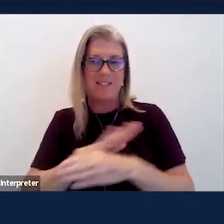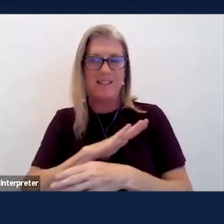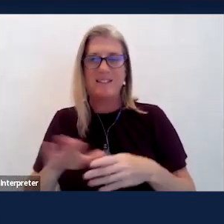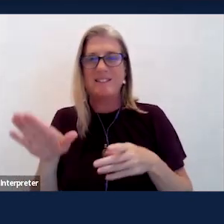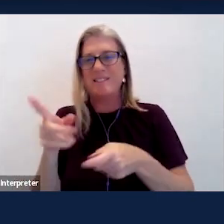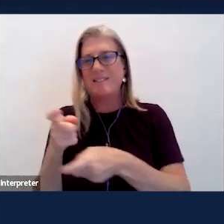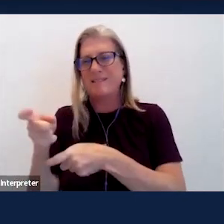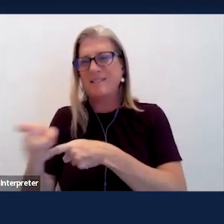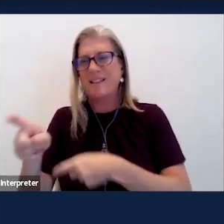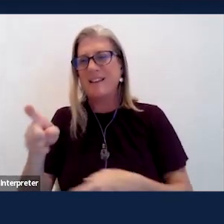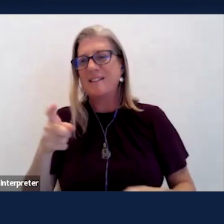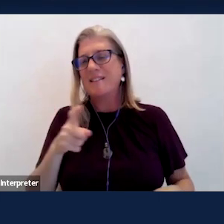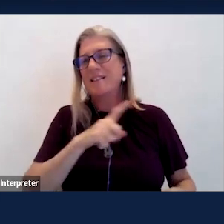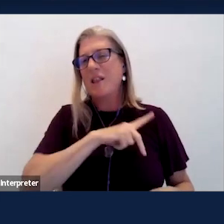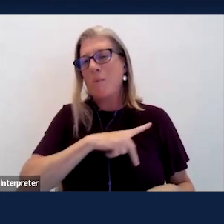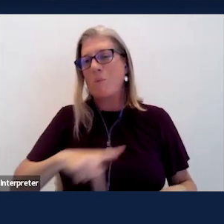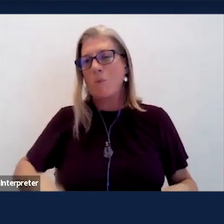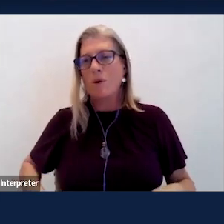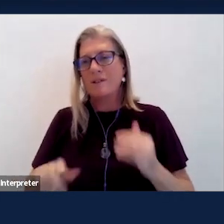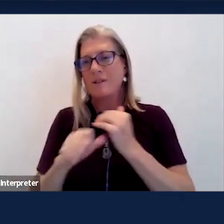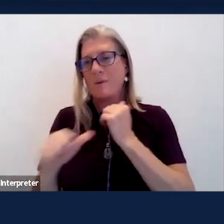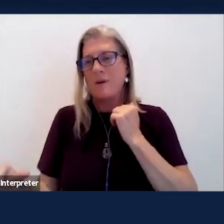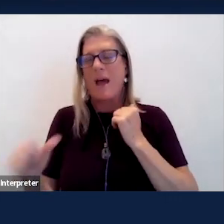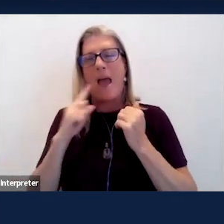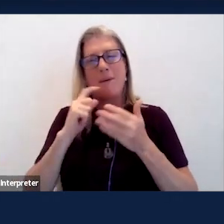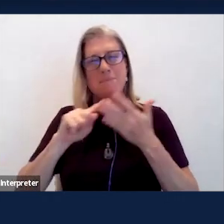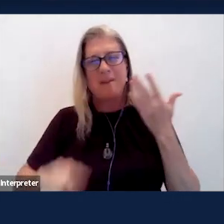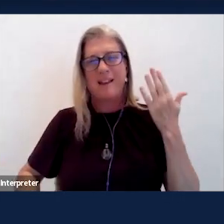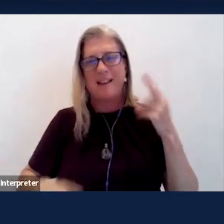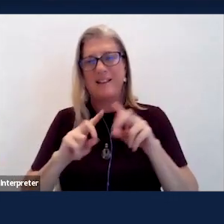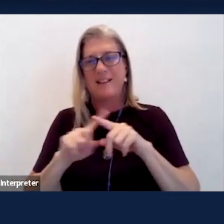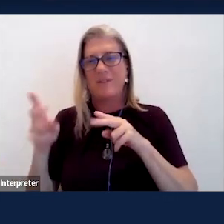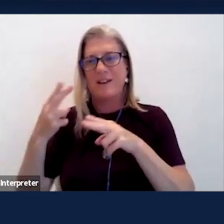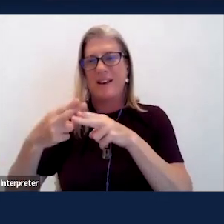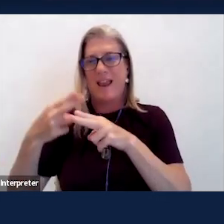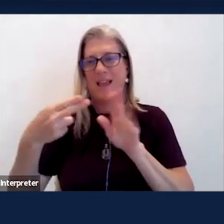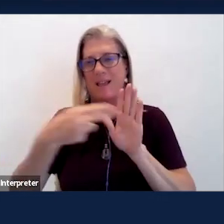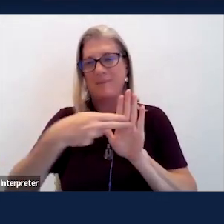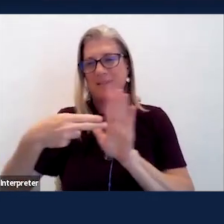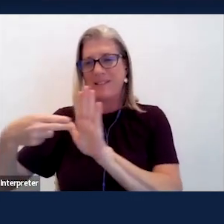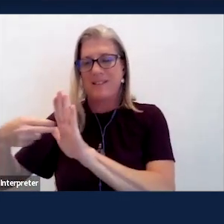the Prince of Pooh. I have multiple others. They're on my notes, but